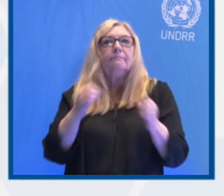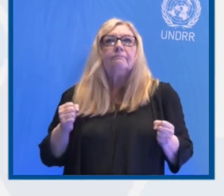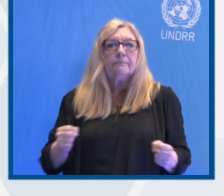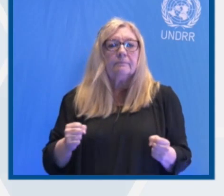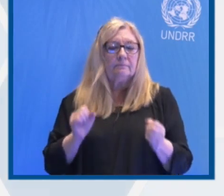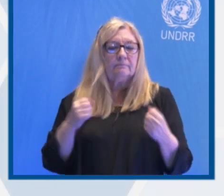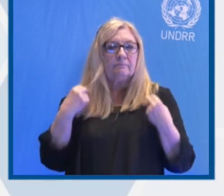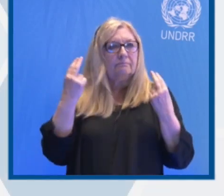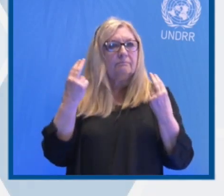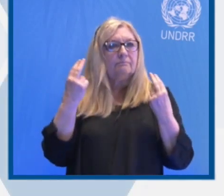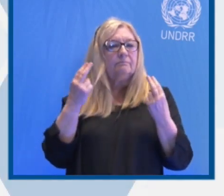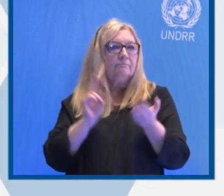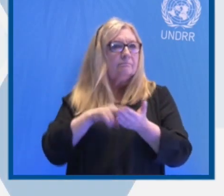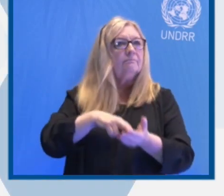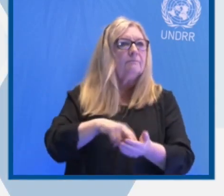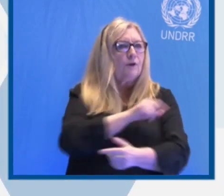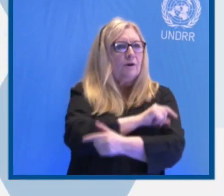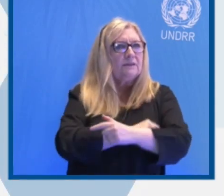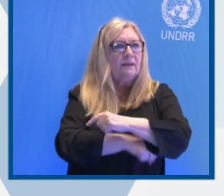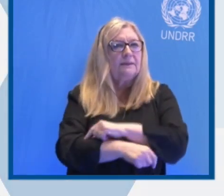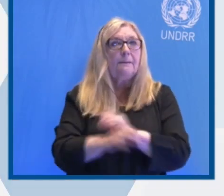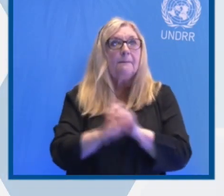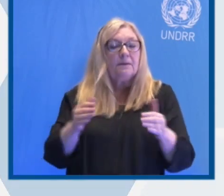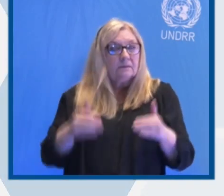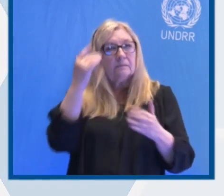carefully formulated and applied.